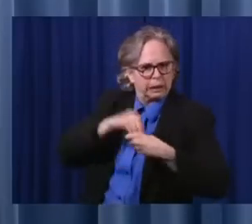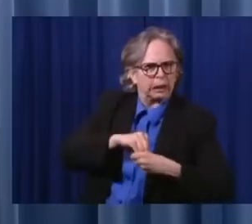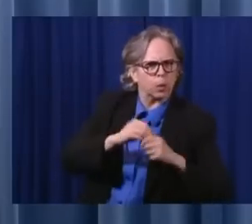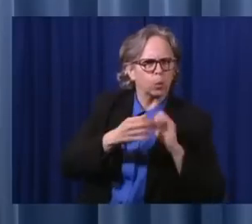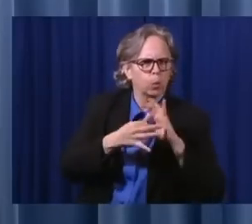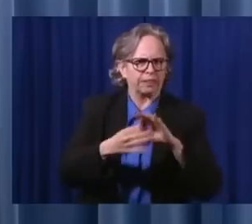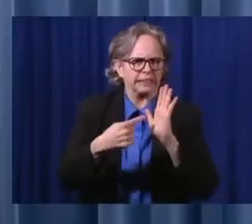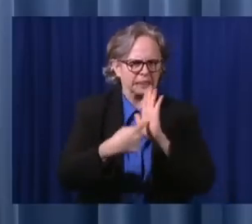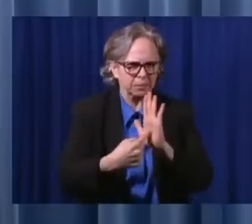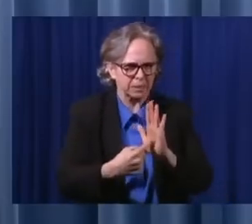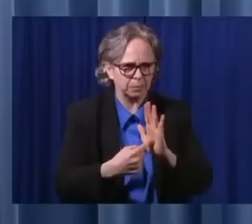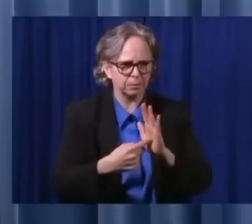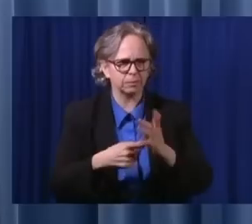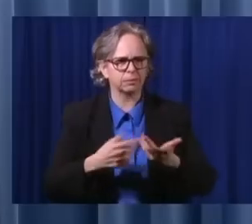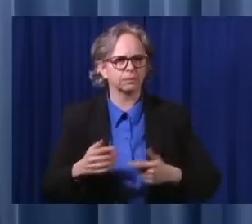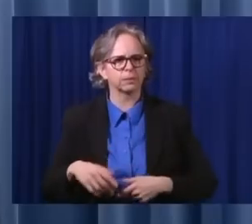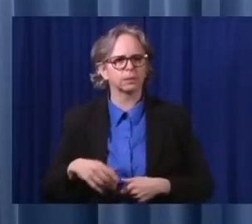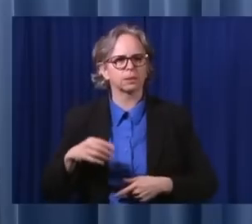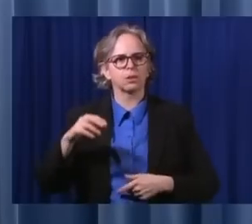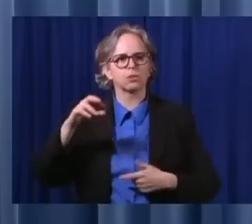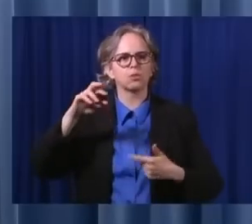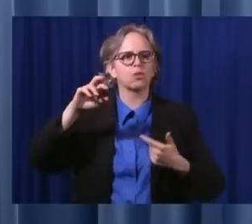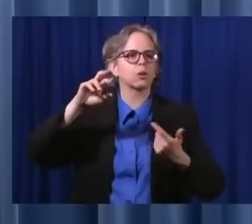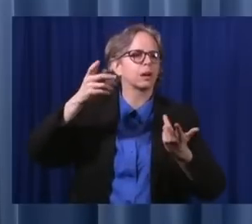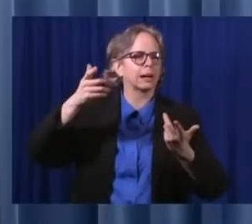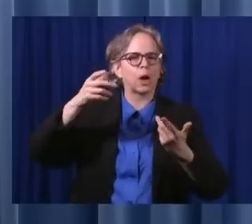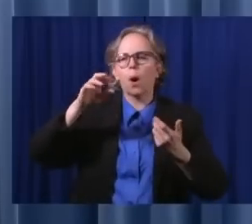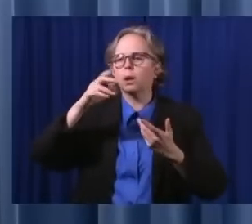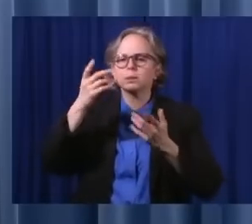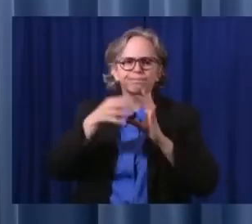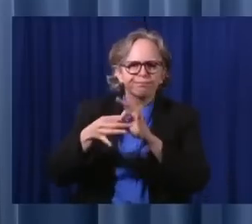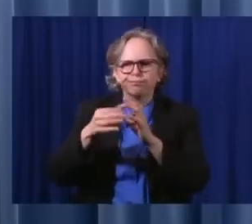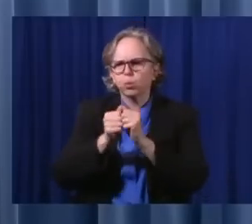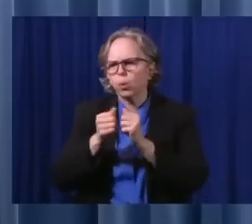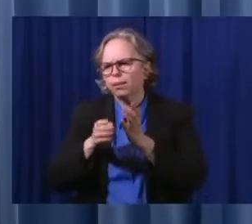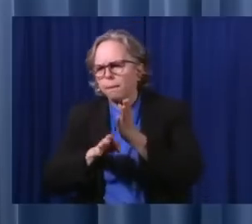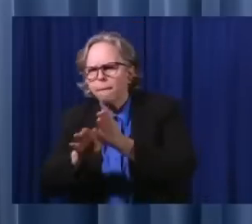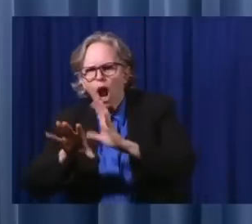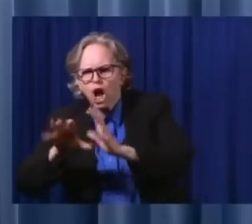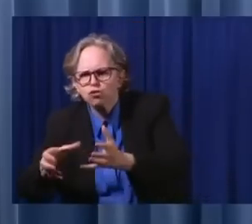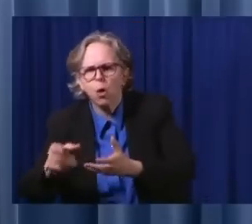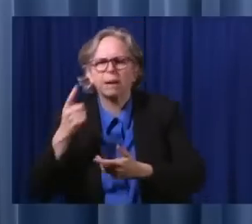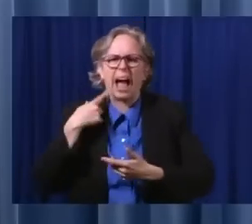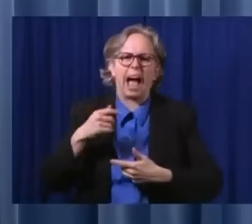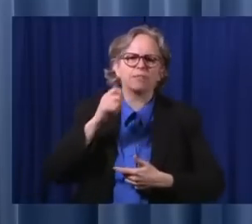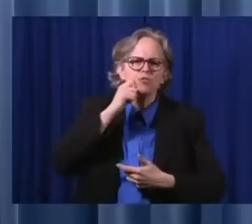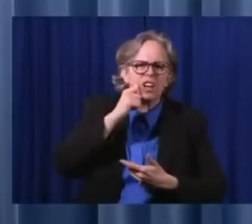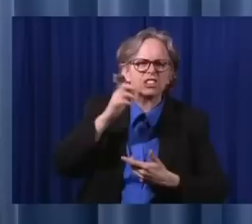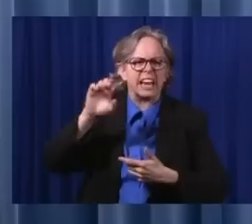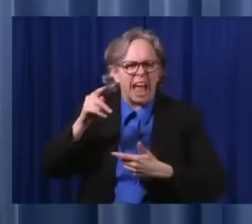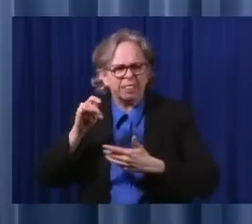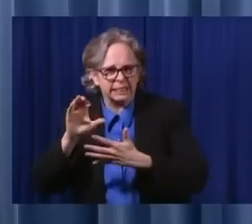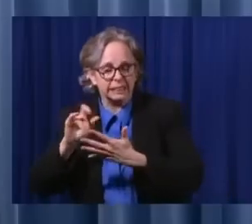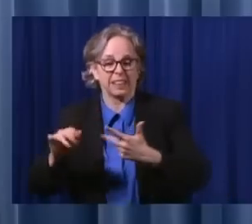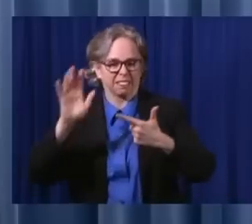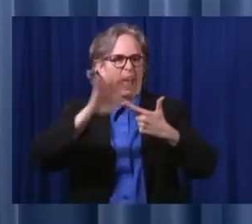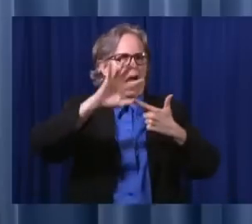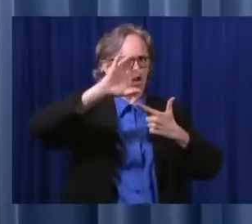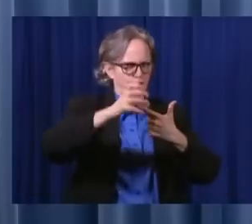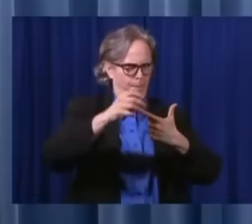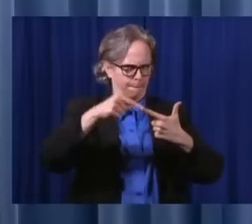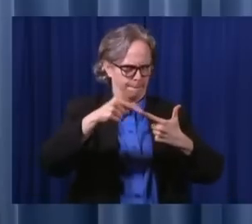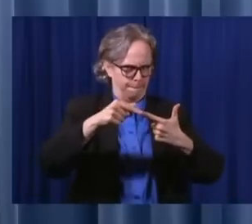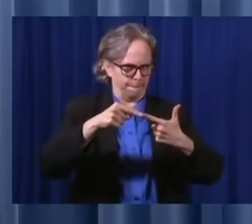underlying conditions with symptoms. That was Category 2 and remains Category 2. Category 3, individuals receiving essential surgeries